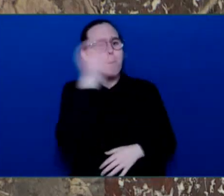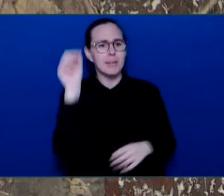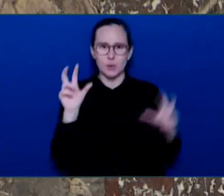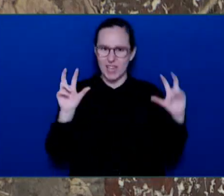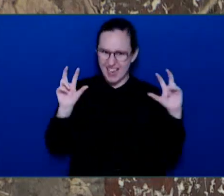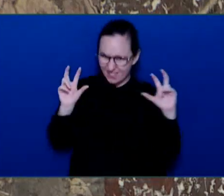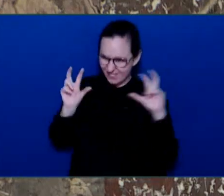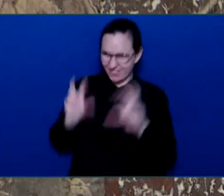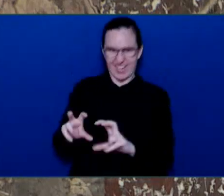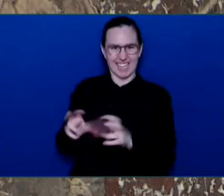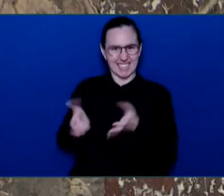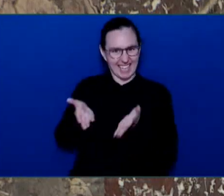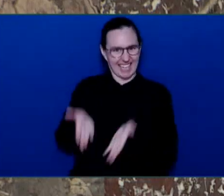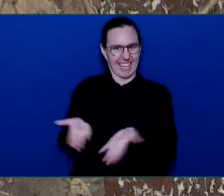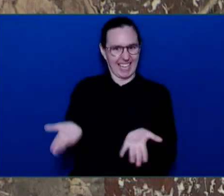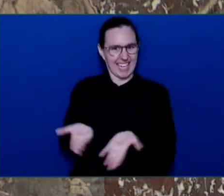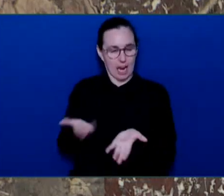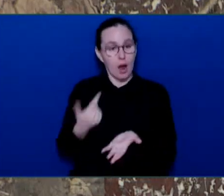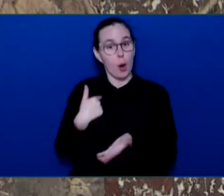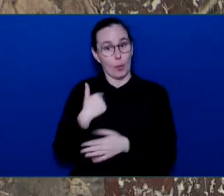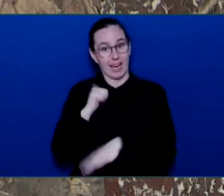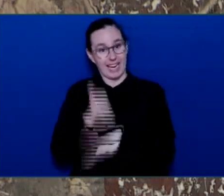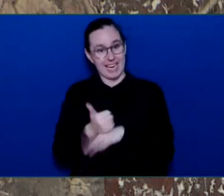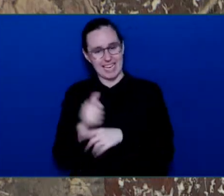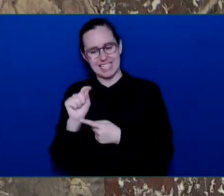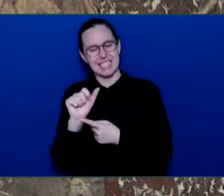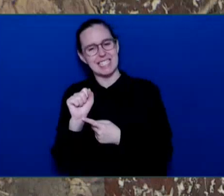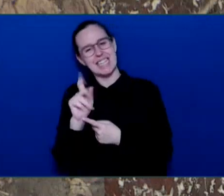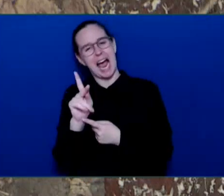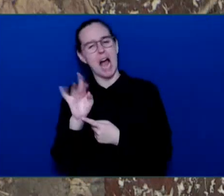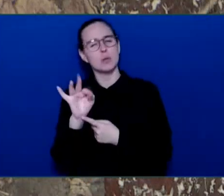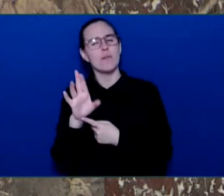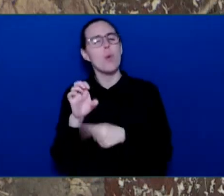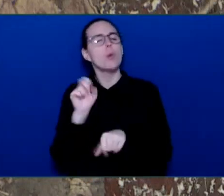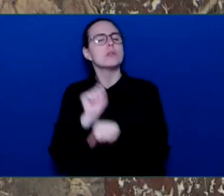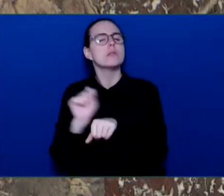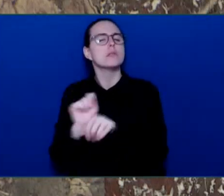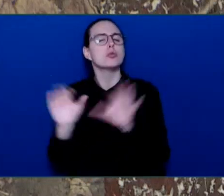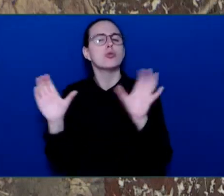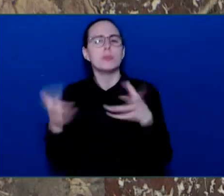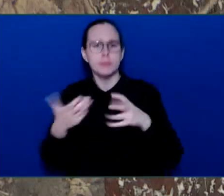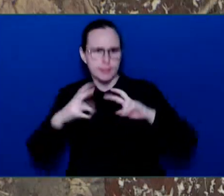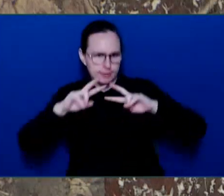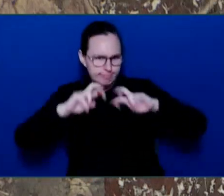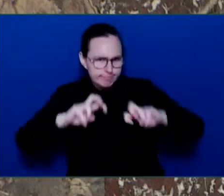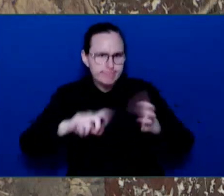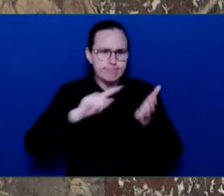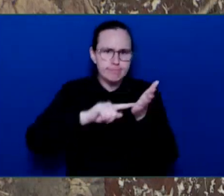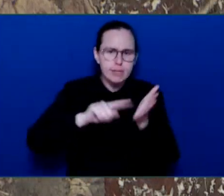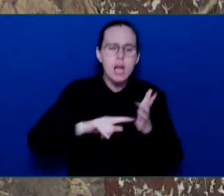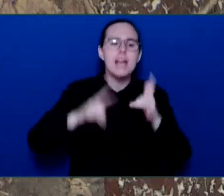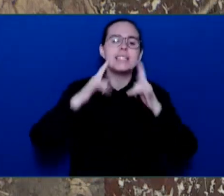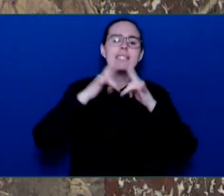to do it at the expense of British Columbians. It's going to be for the benefit of British Columbians for generations to come.